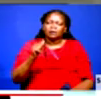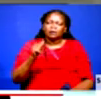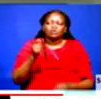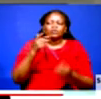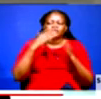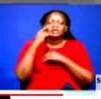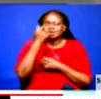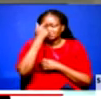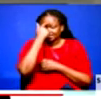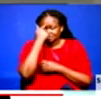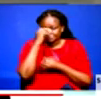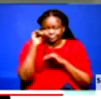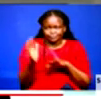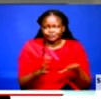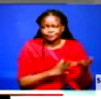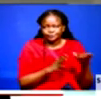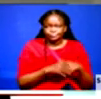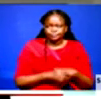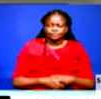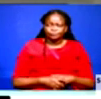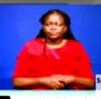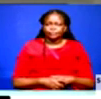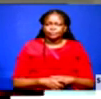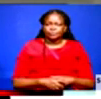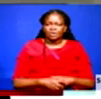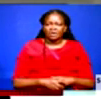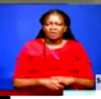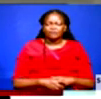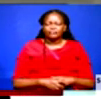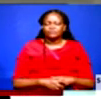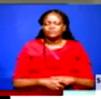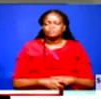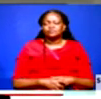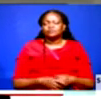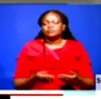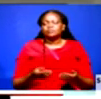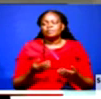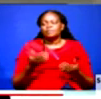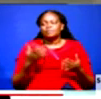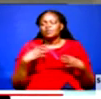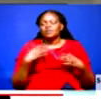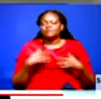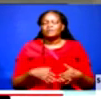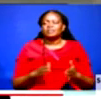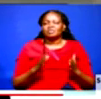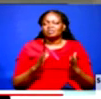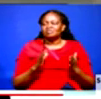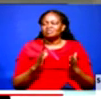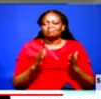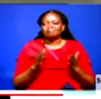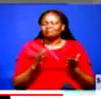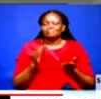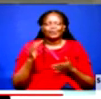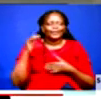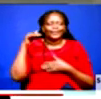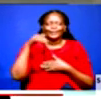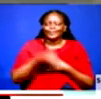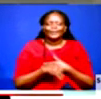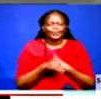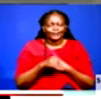Now move into the space of health. The fertility rate in the country has declined to 3.4%